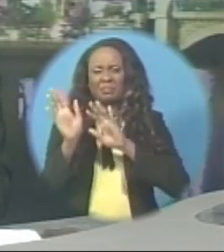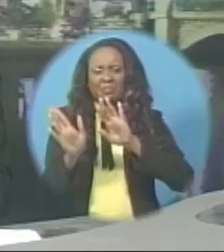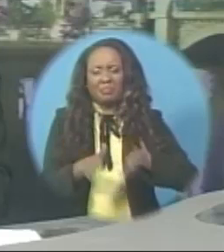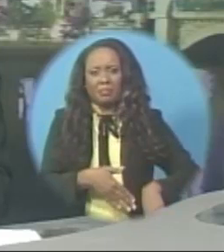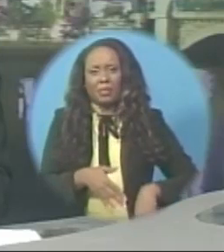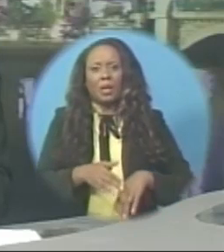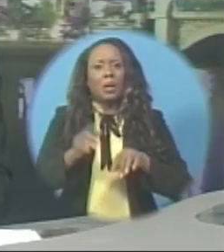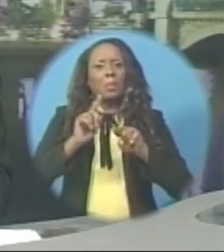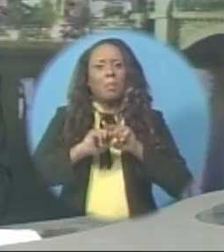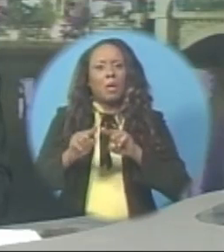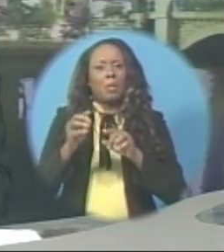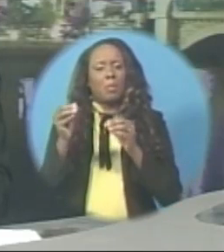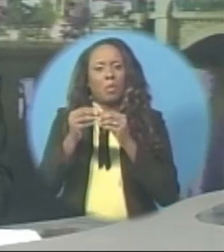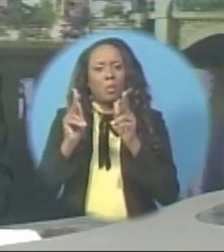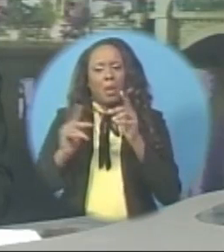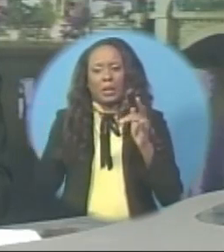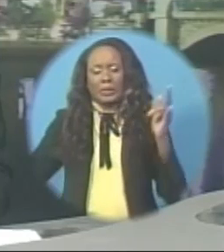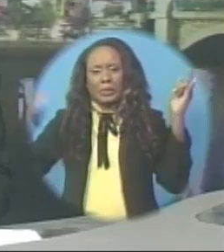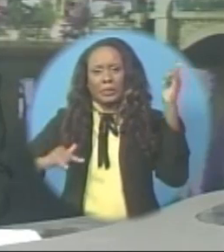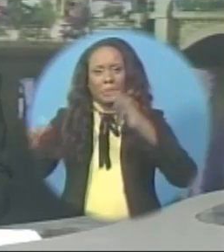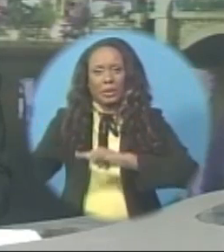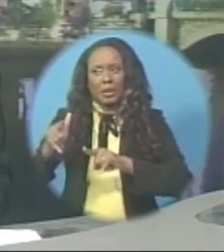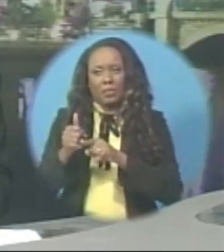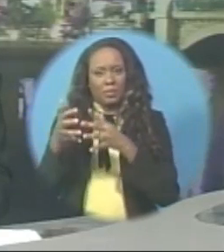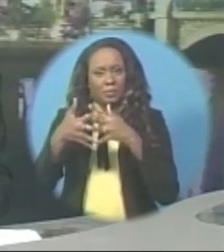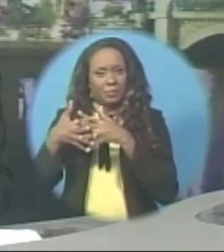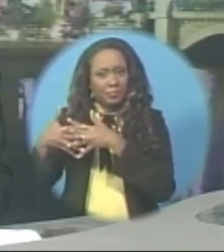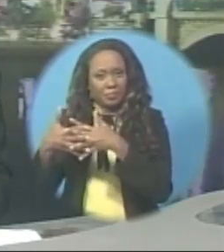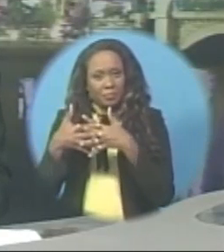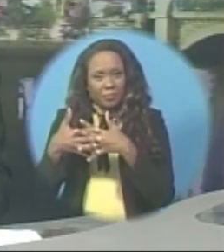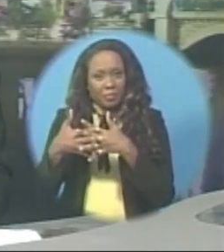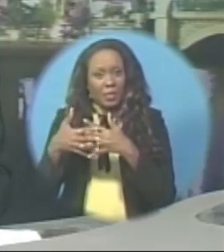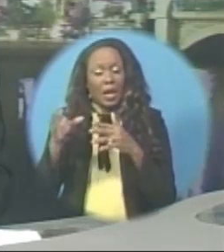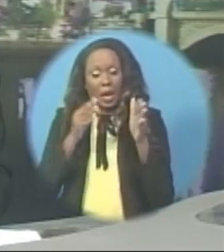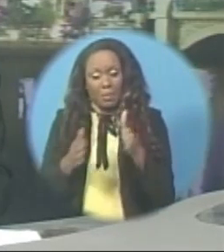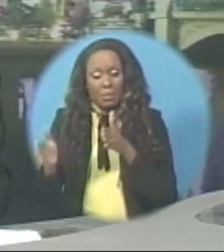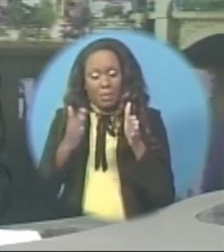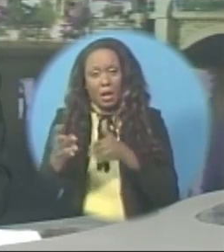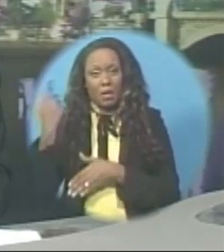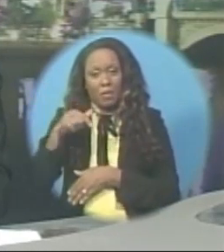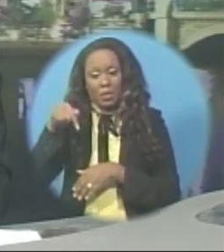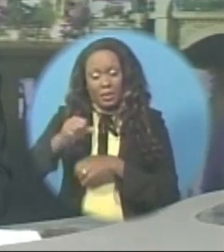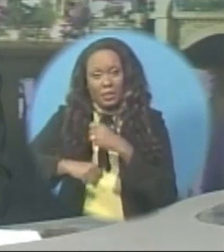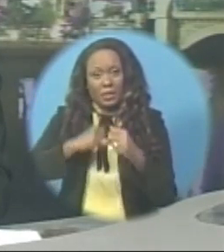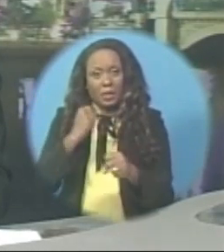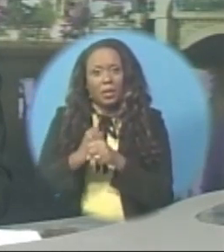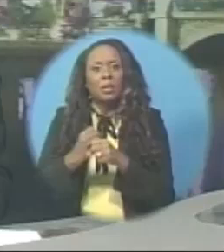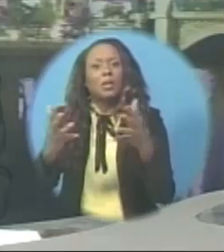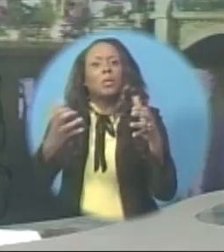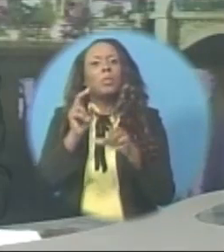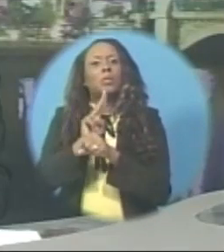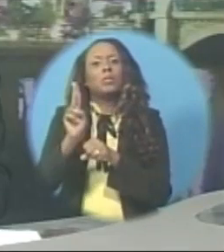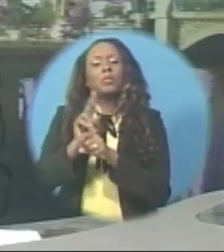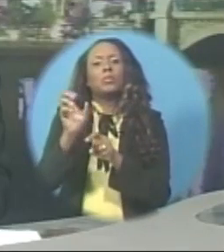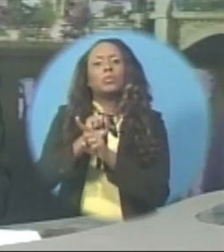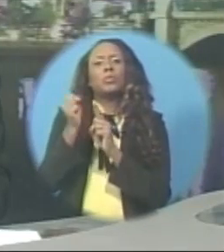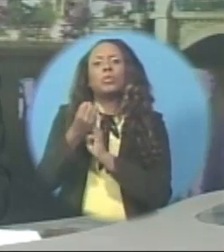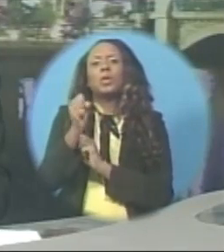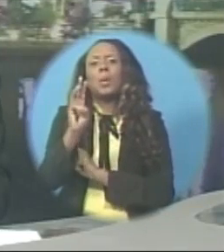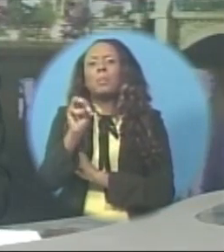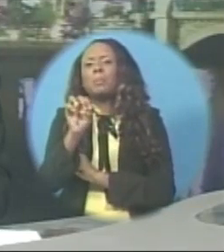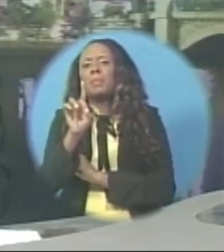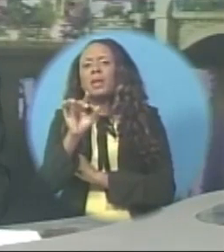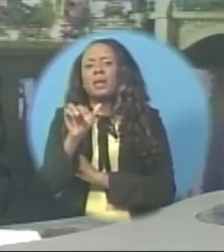US. As for 2017, Mr. Alahar says the group plans to use social media and online travel agencies